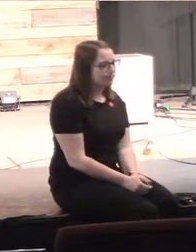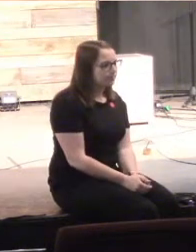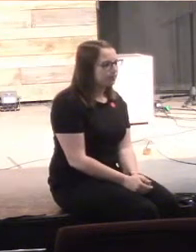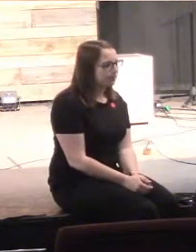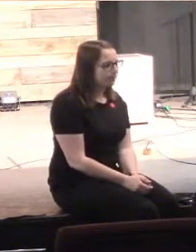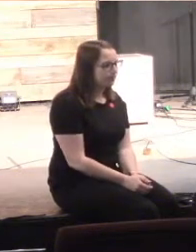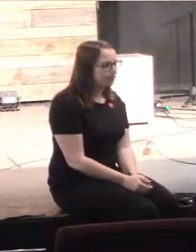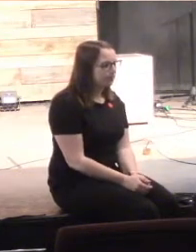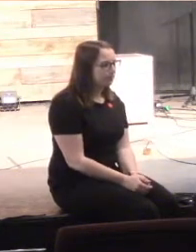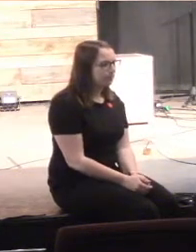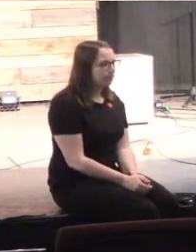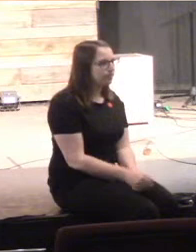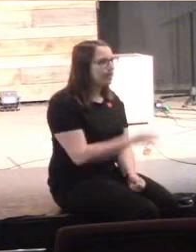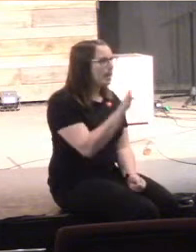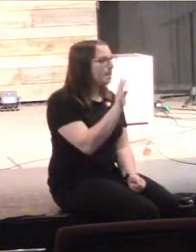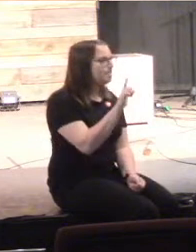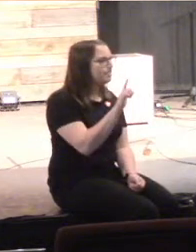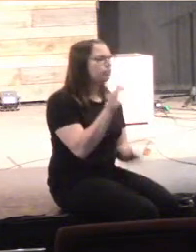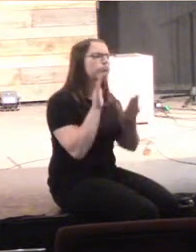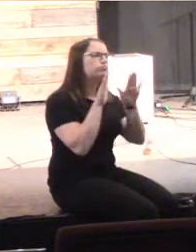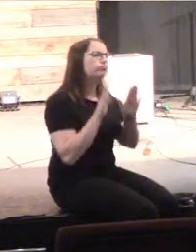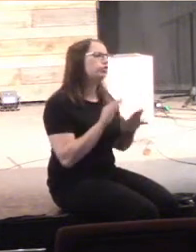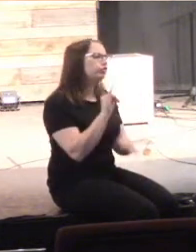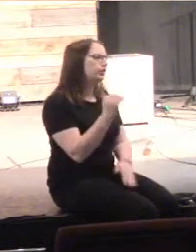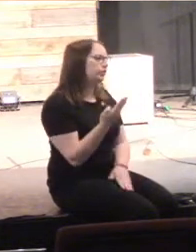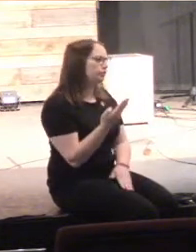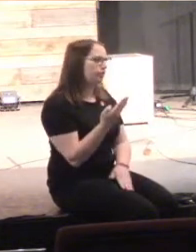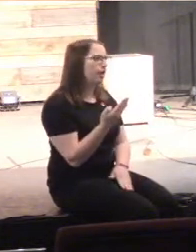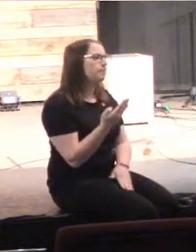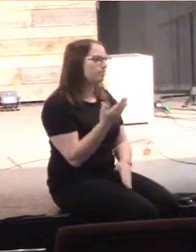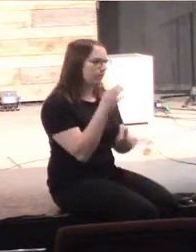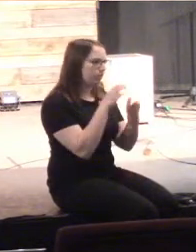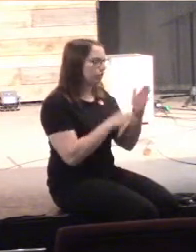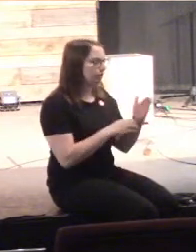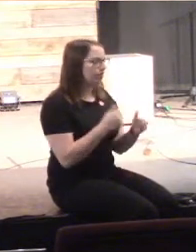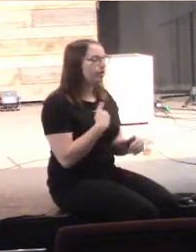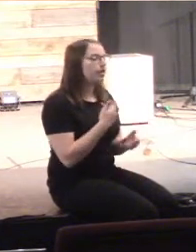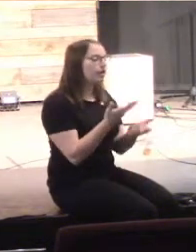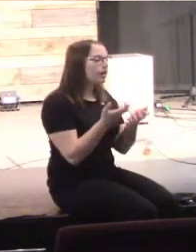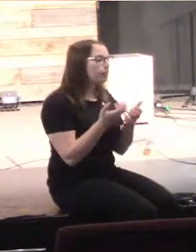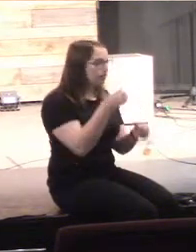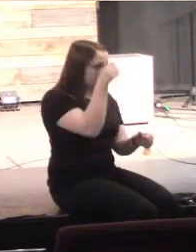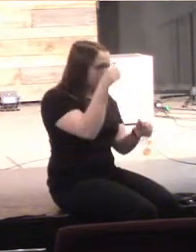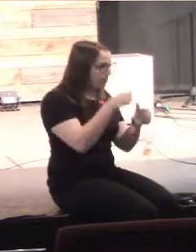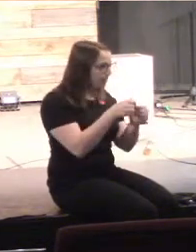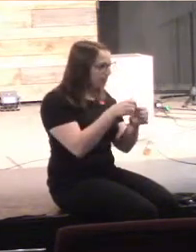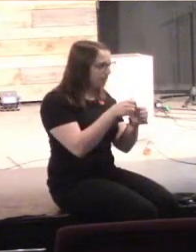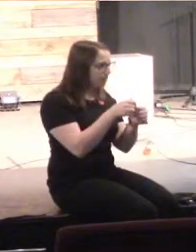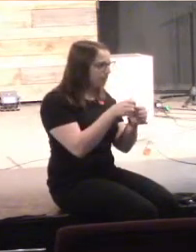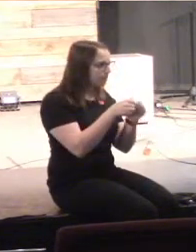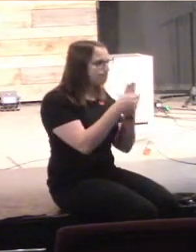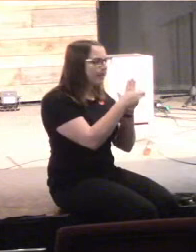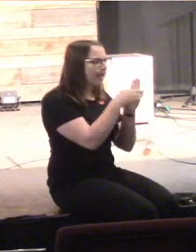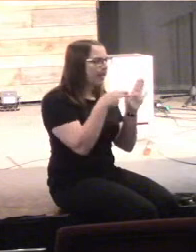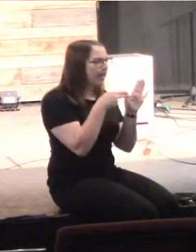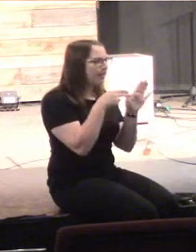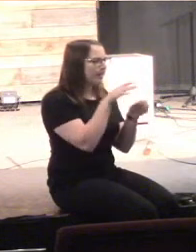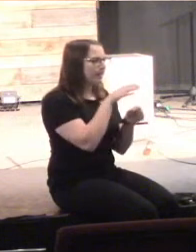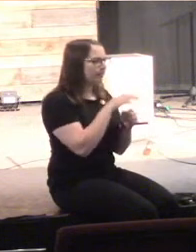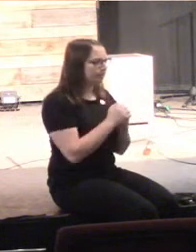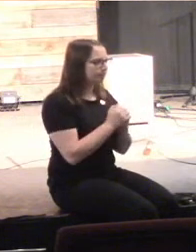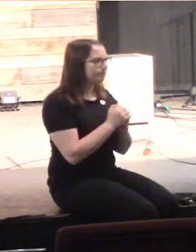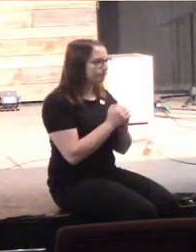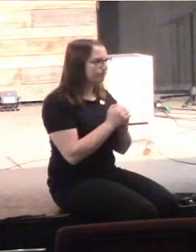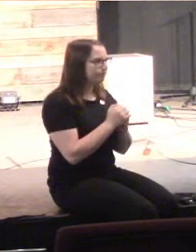And Bill did a great job with this section, but I want to just sort of remind us, highlight a little area here in Acts chapter 8,